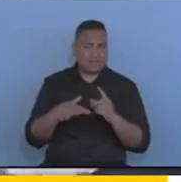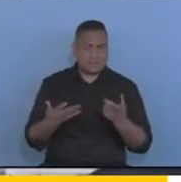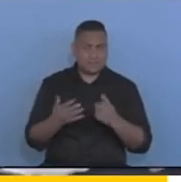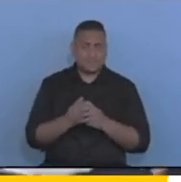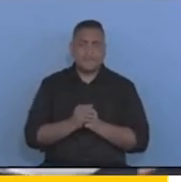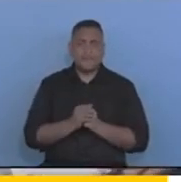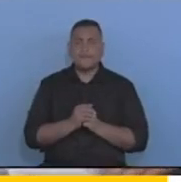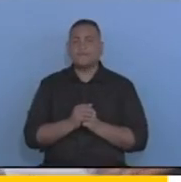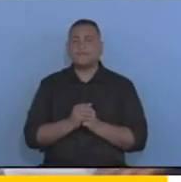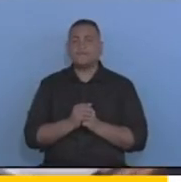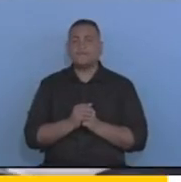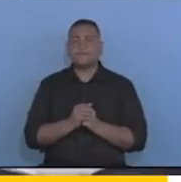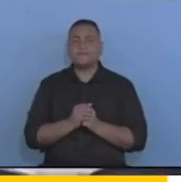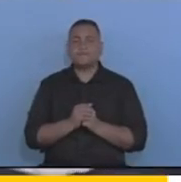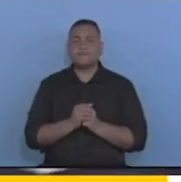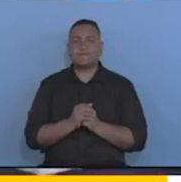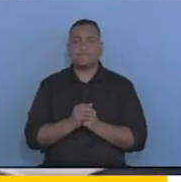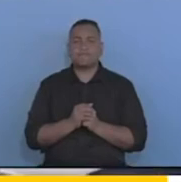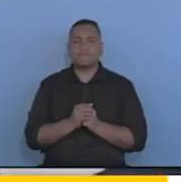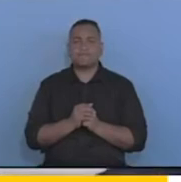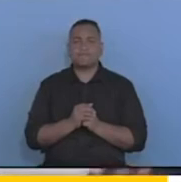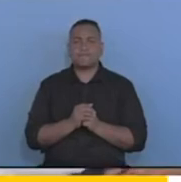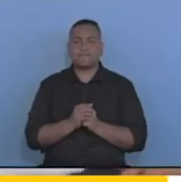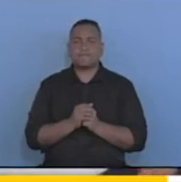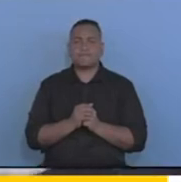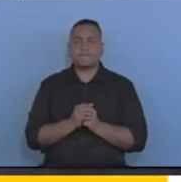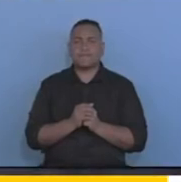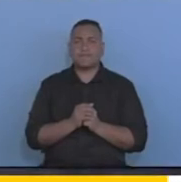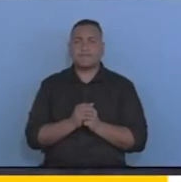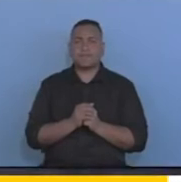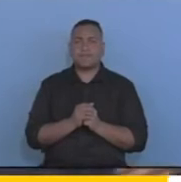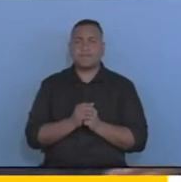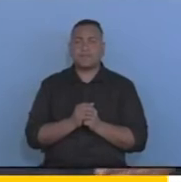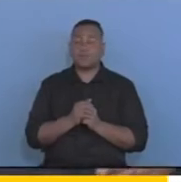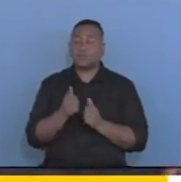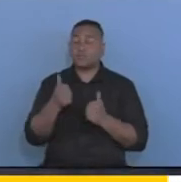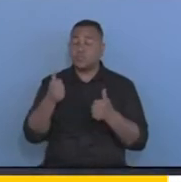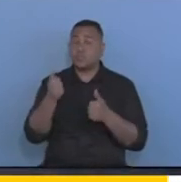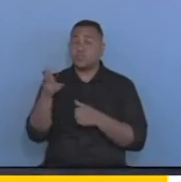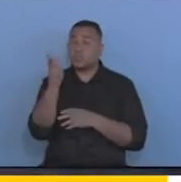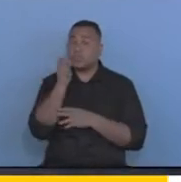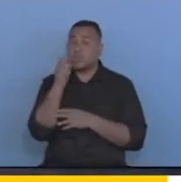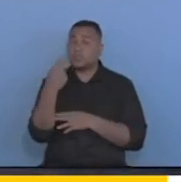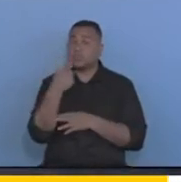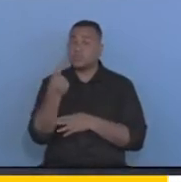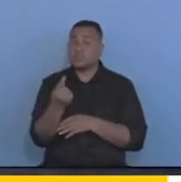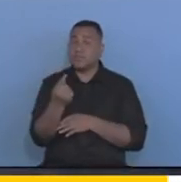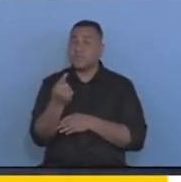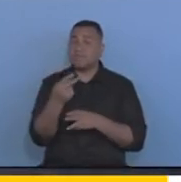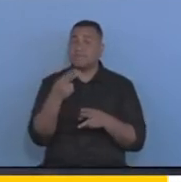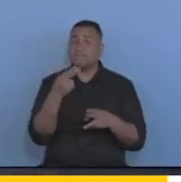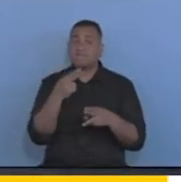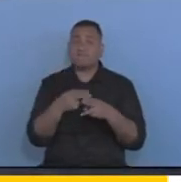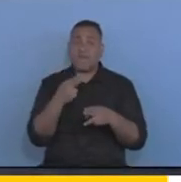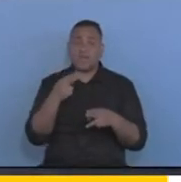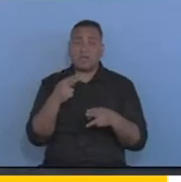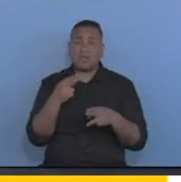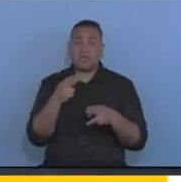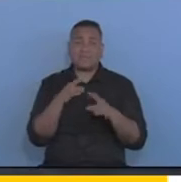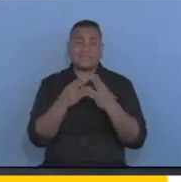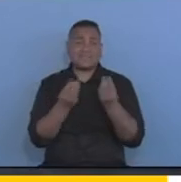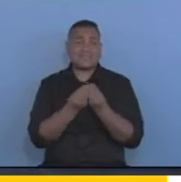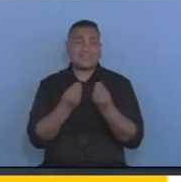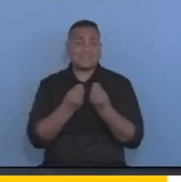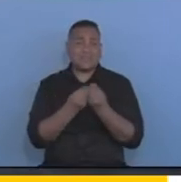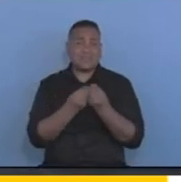This is quite fascinating. So it's just brilliant that. Any final thoughts on this? Because this is something that the students will be part of